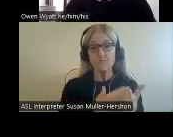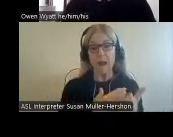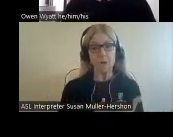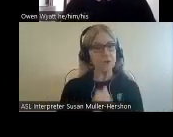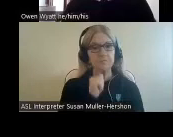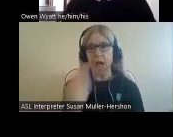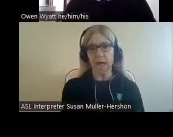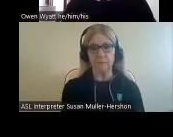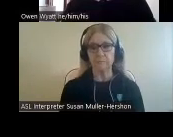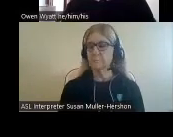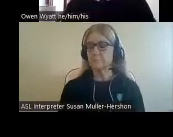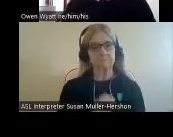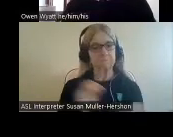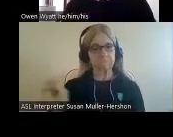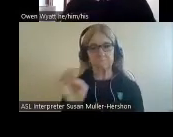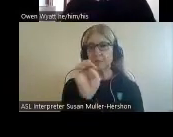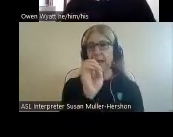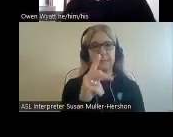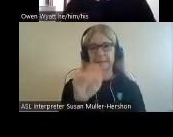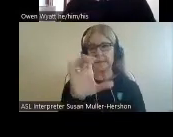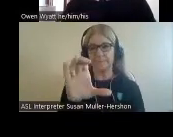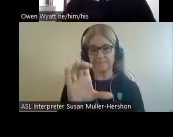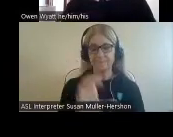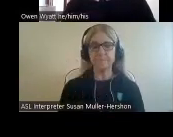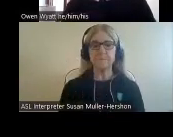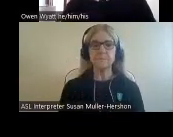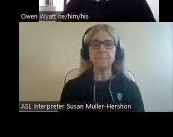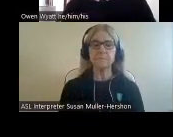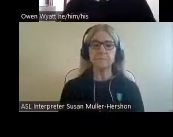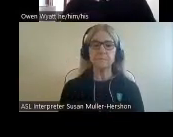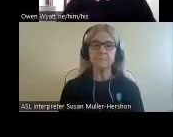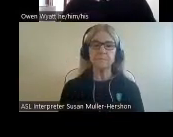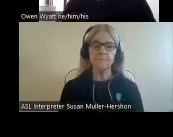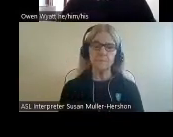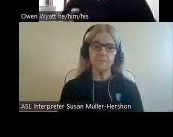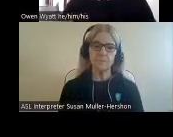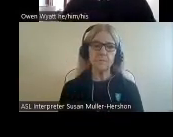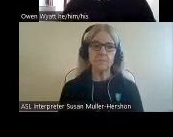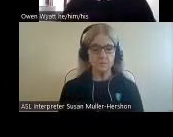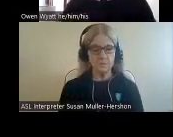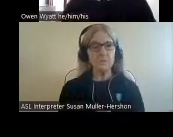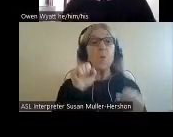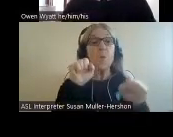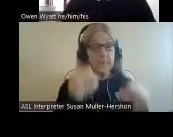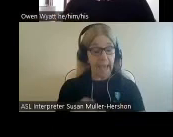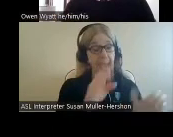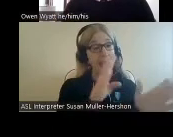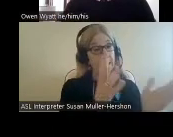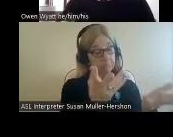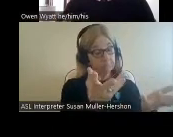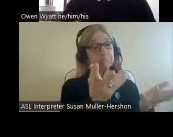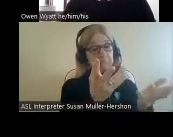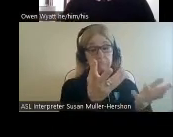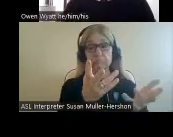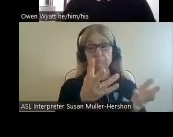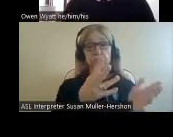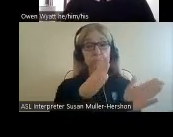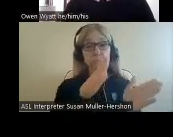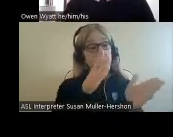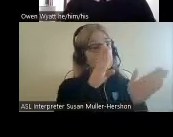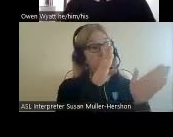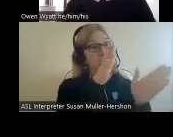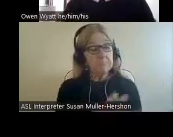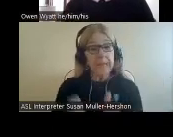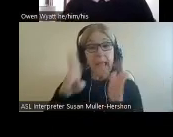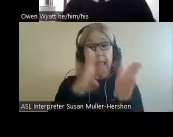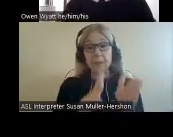the Epic record. We of course can arrange, if you want us to speak with someone in